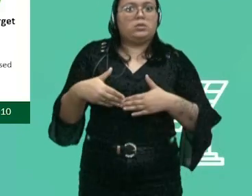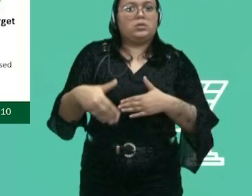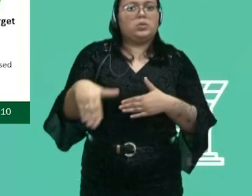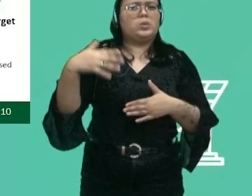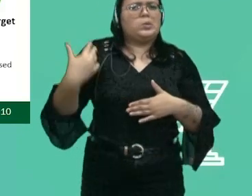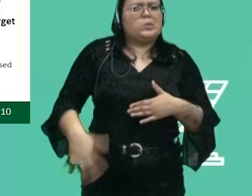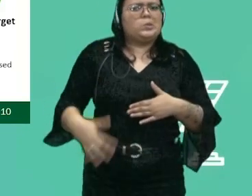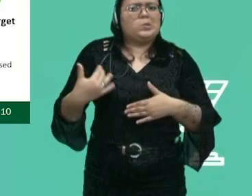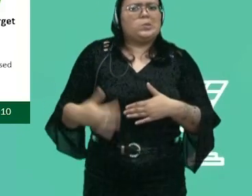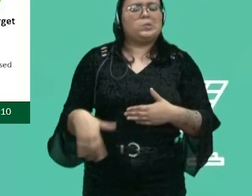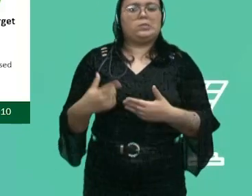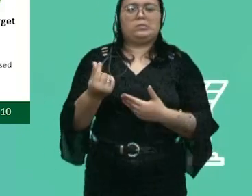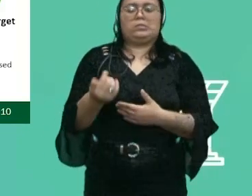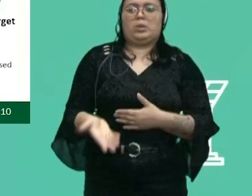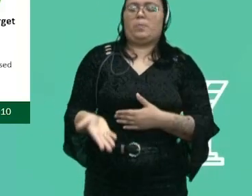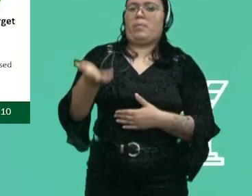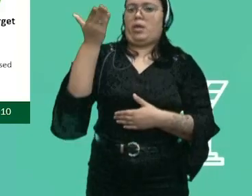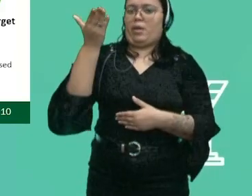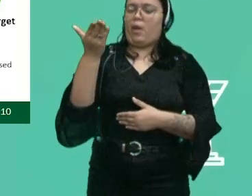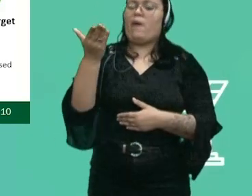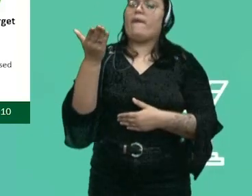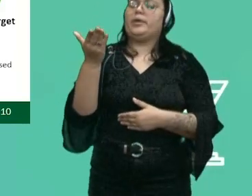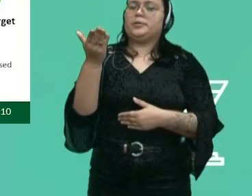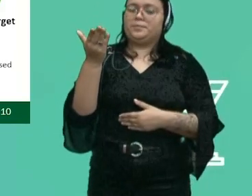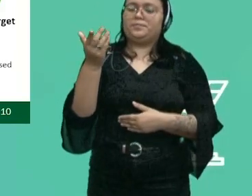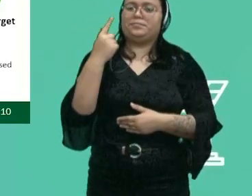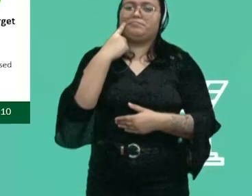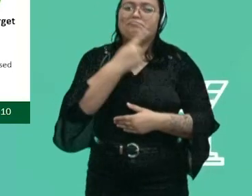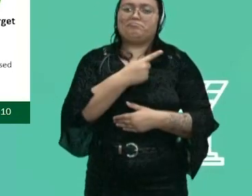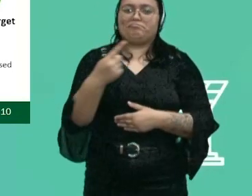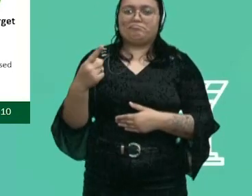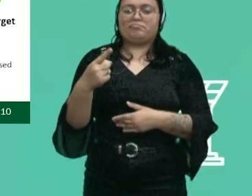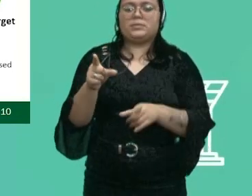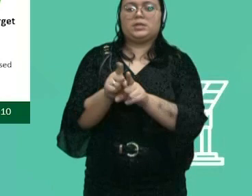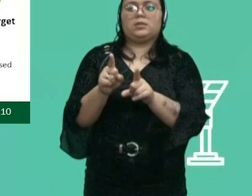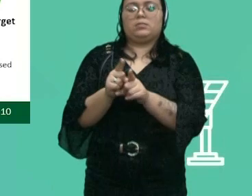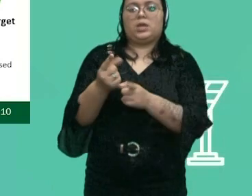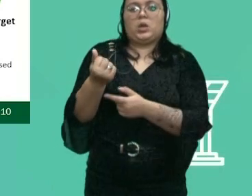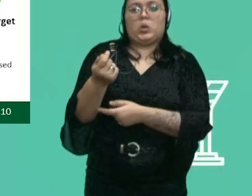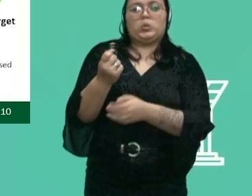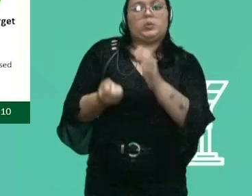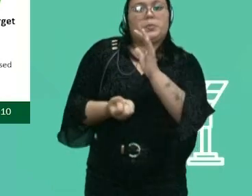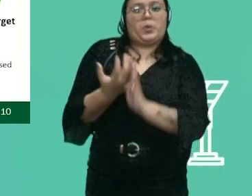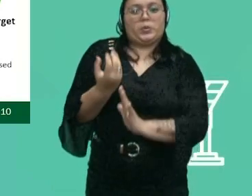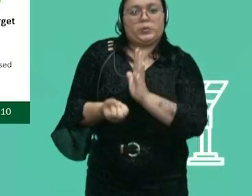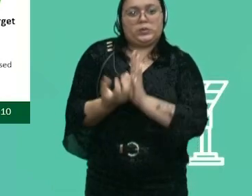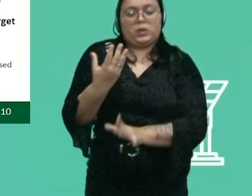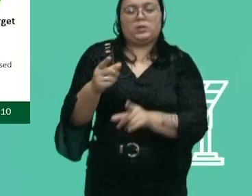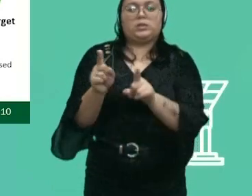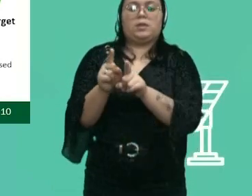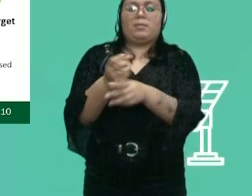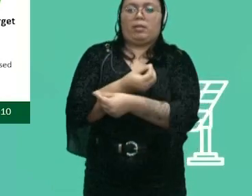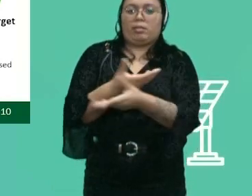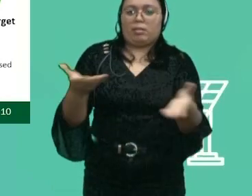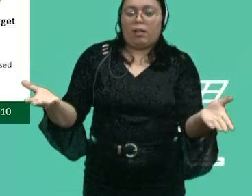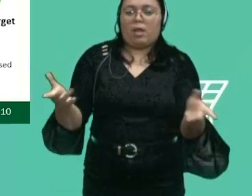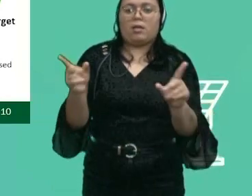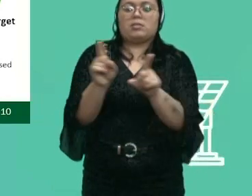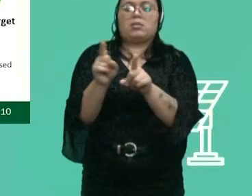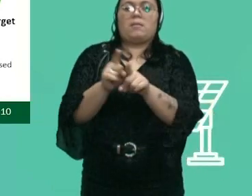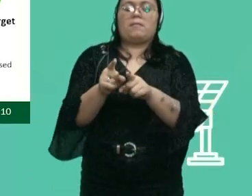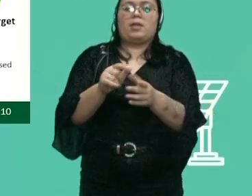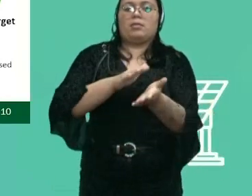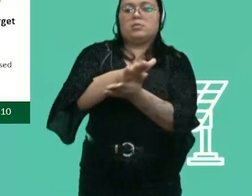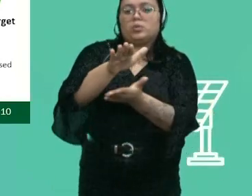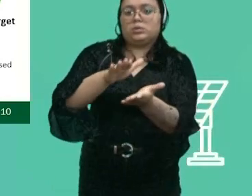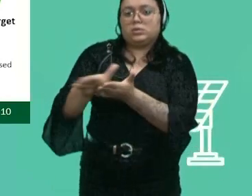higher volume. I talked about production cost, delivery and dispensing. This is for stations at 700 bar. Again,